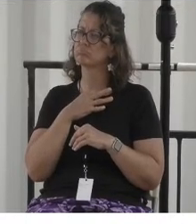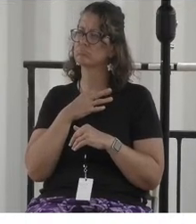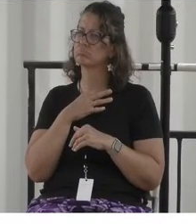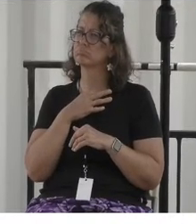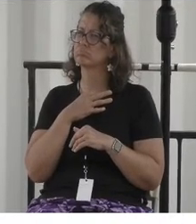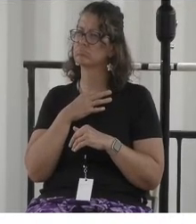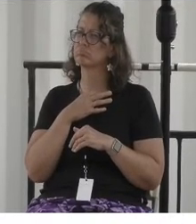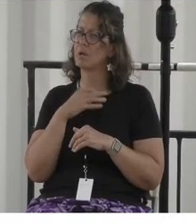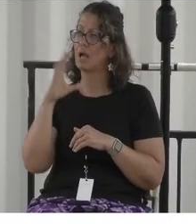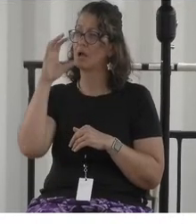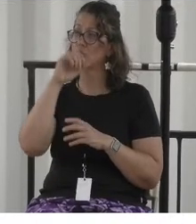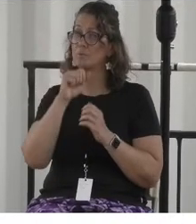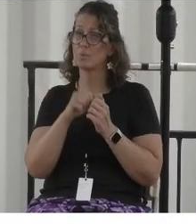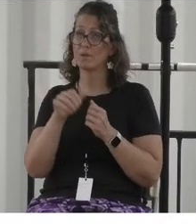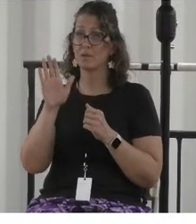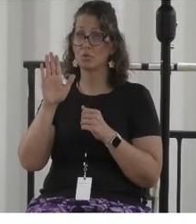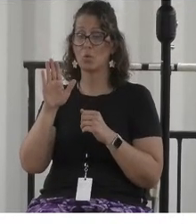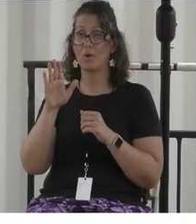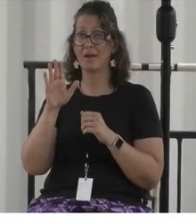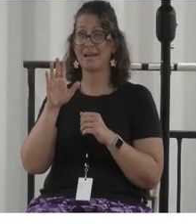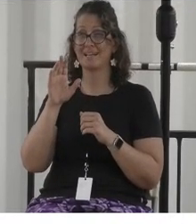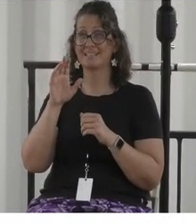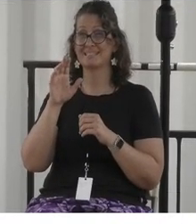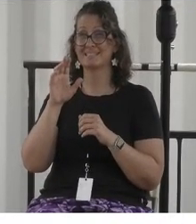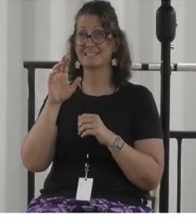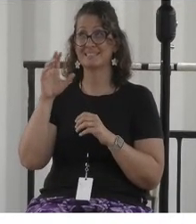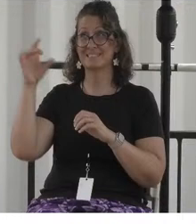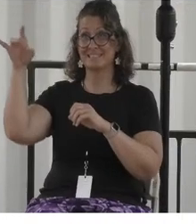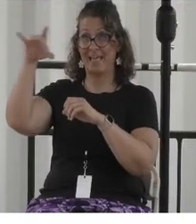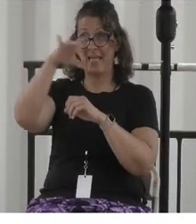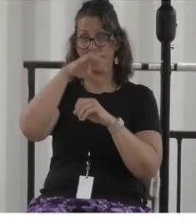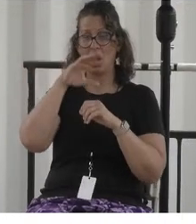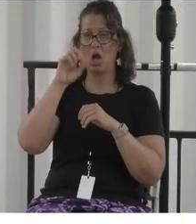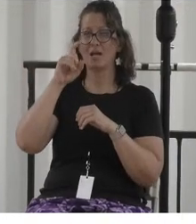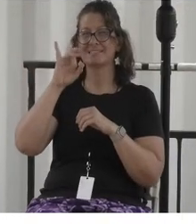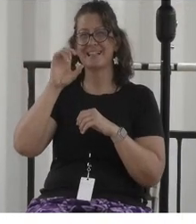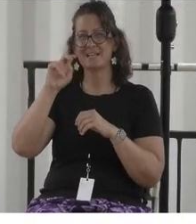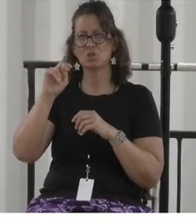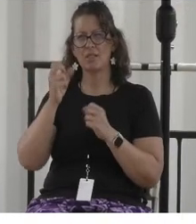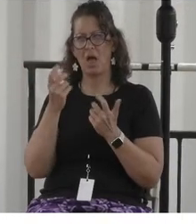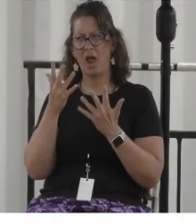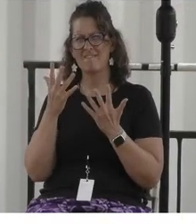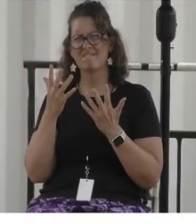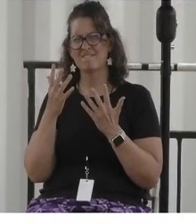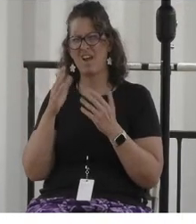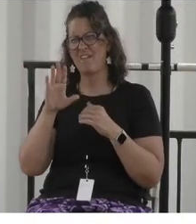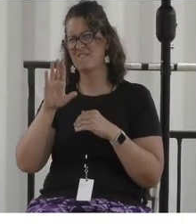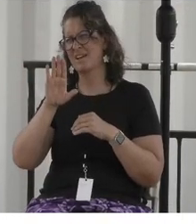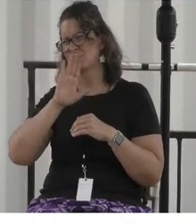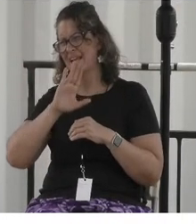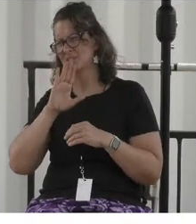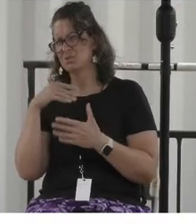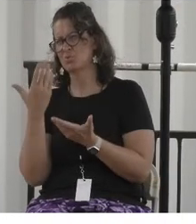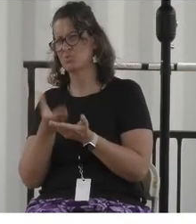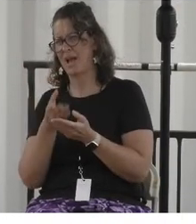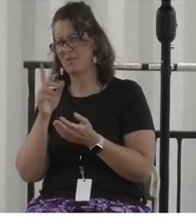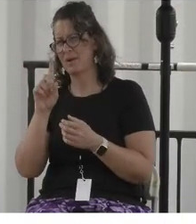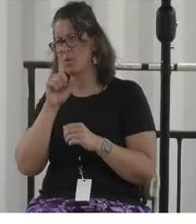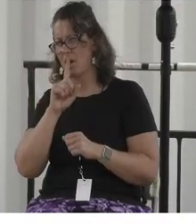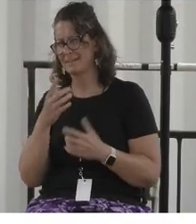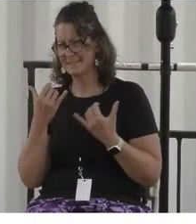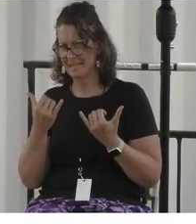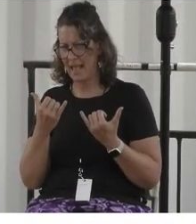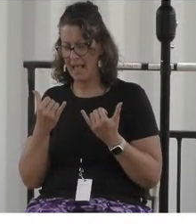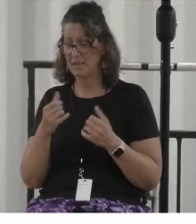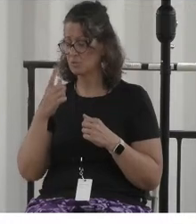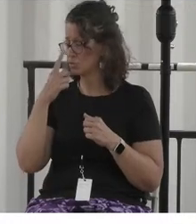I'm assuming with your satellite constellation, there was a lot of frustrations to get to the point where you are today. And I'm wondering if there is a moment